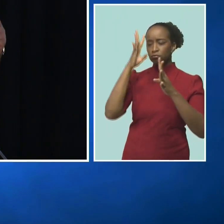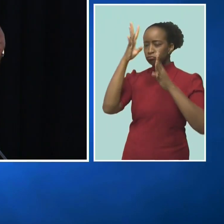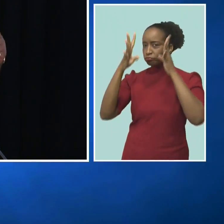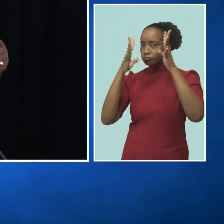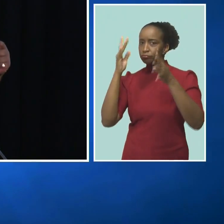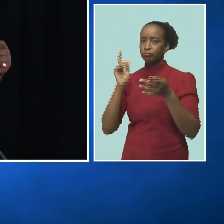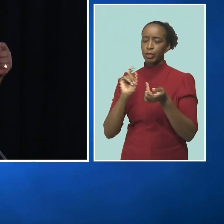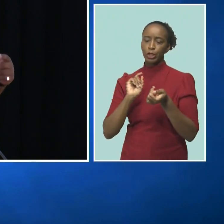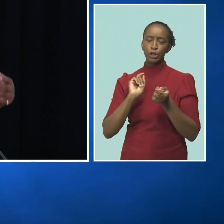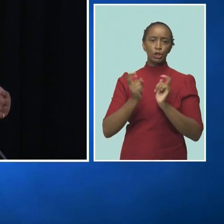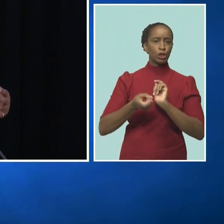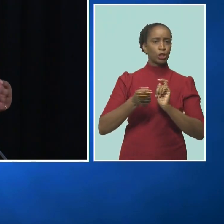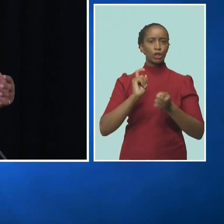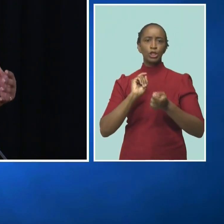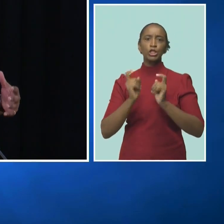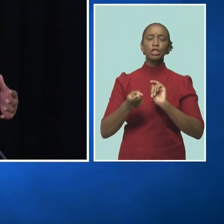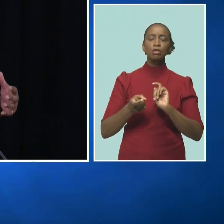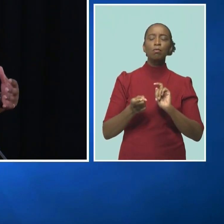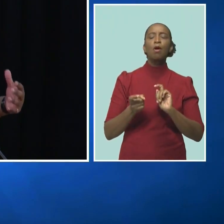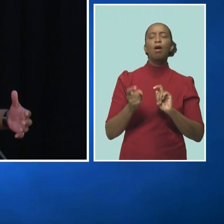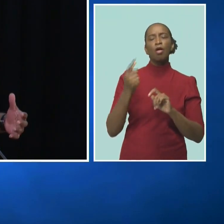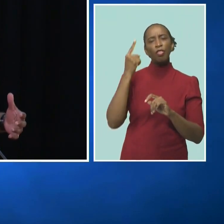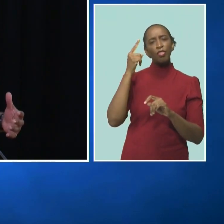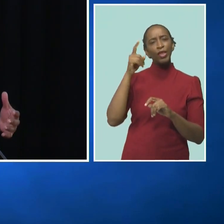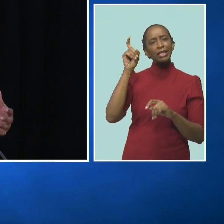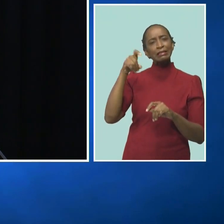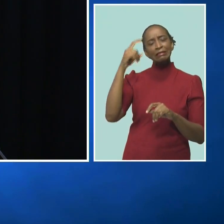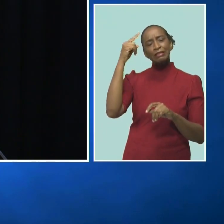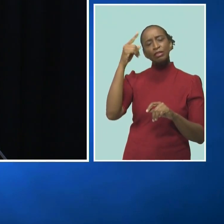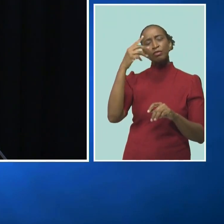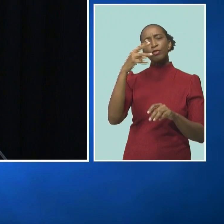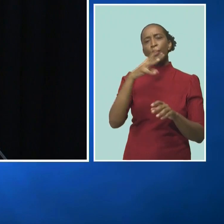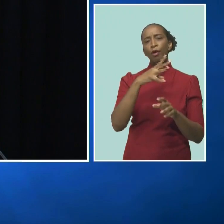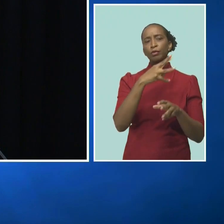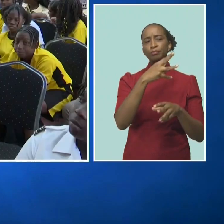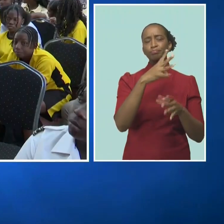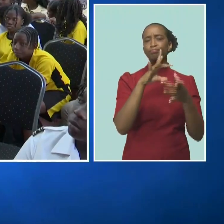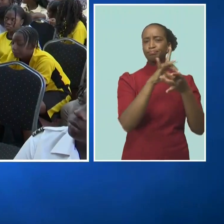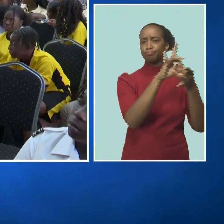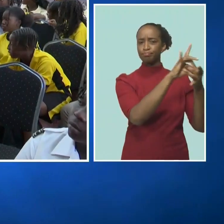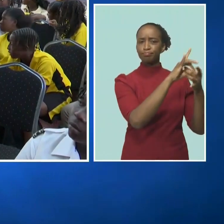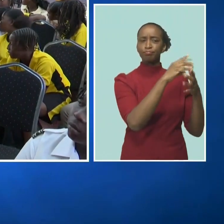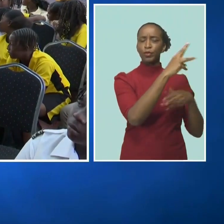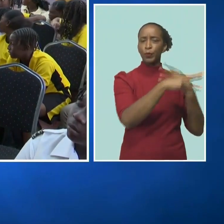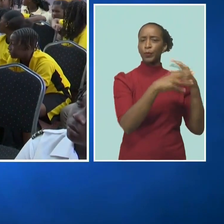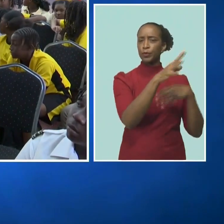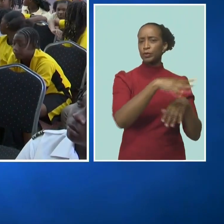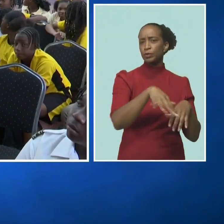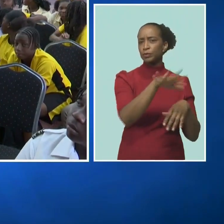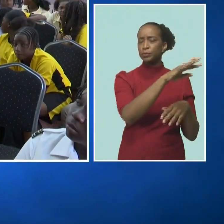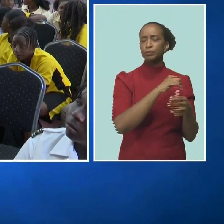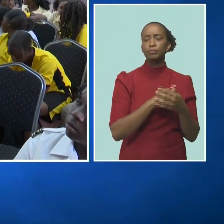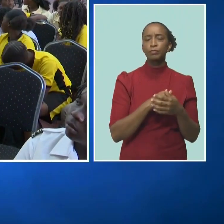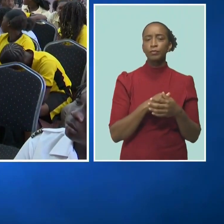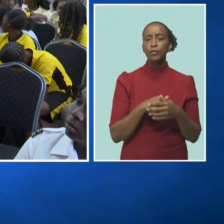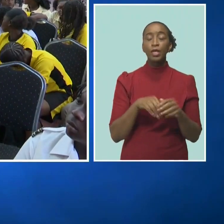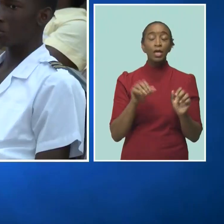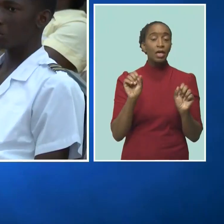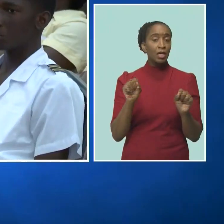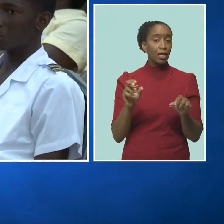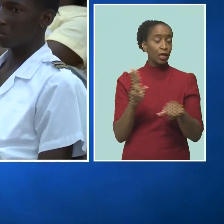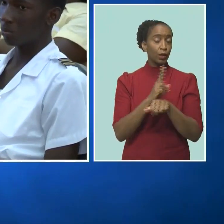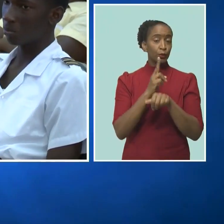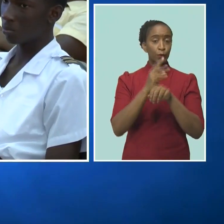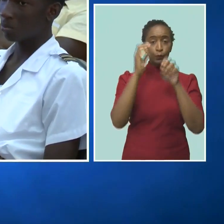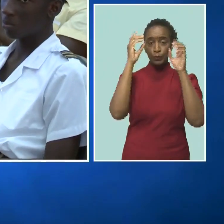global. How do you now move from foundation school or wherever you go from here through our education system and become